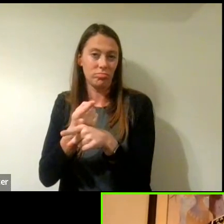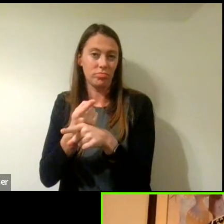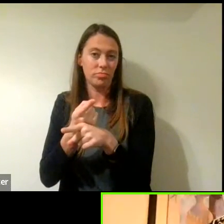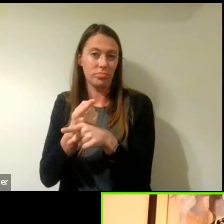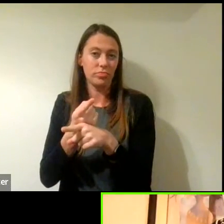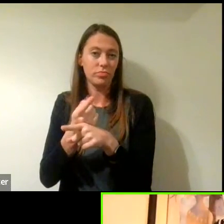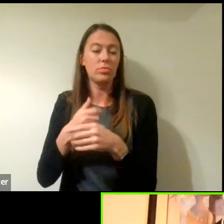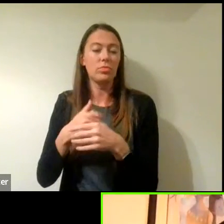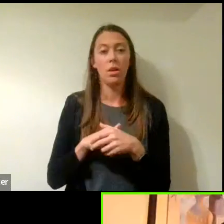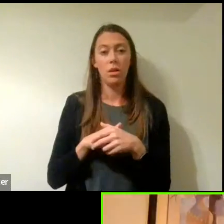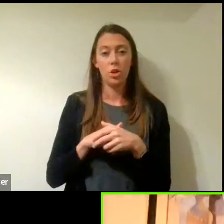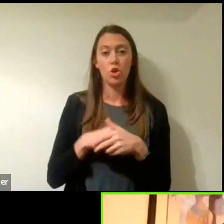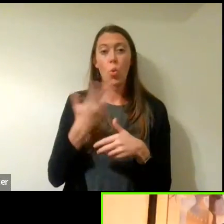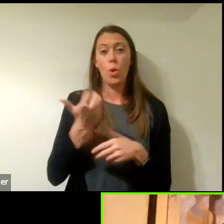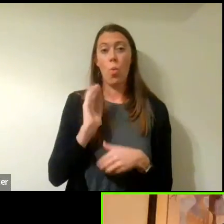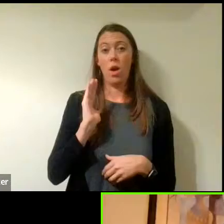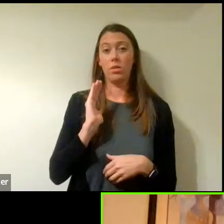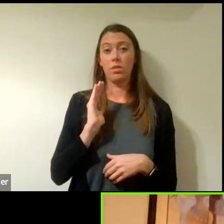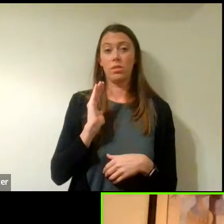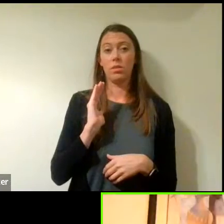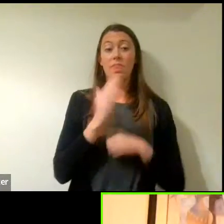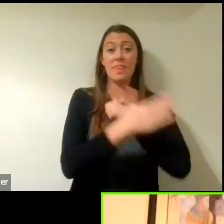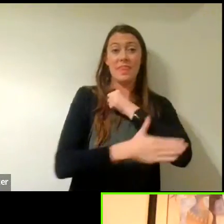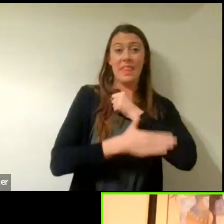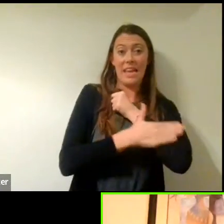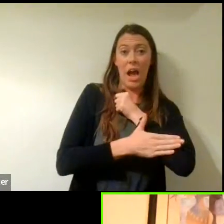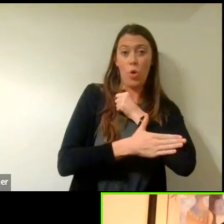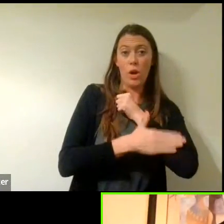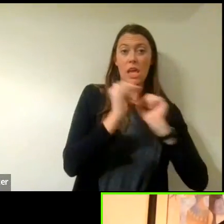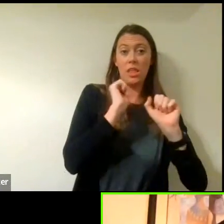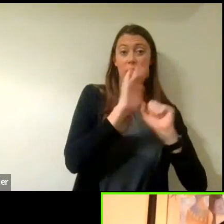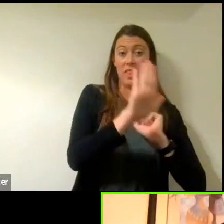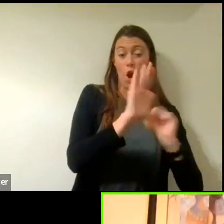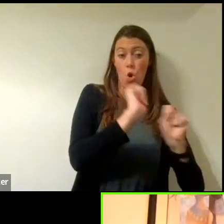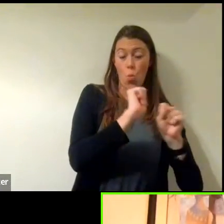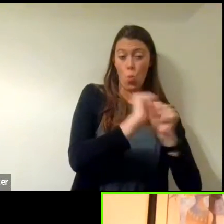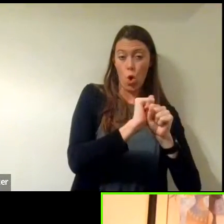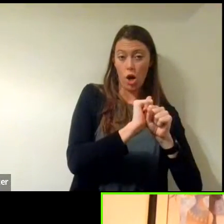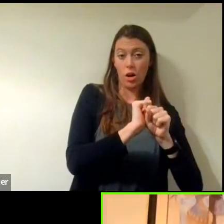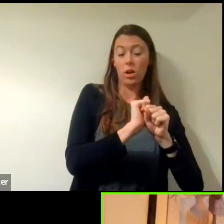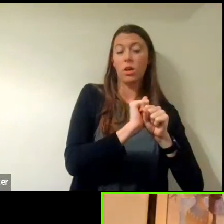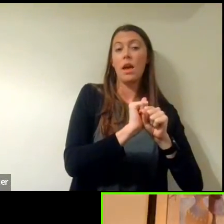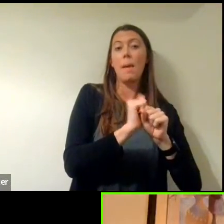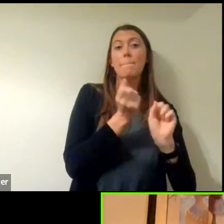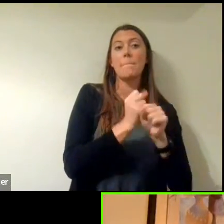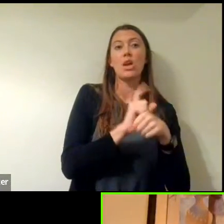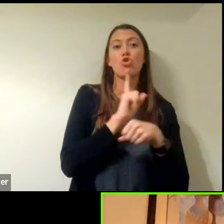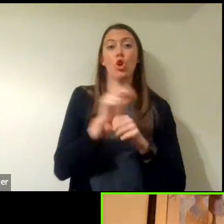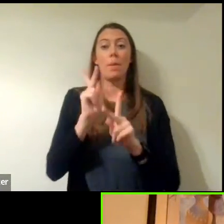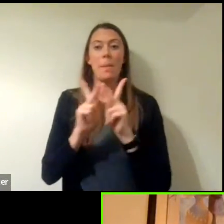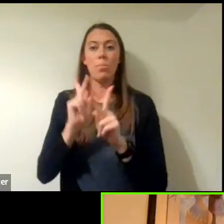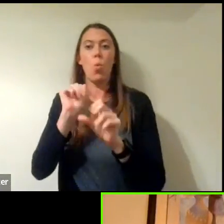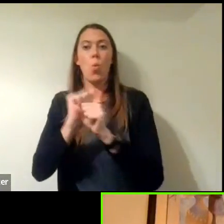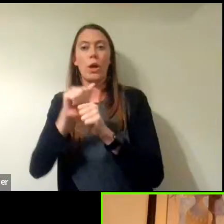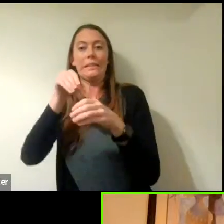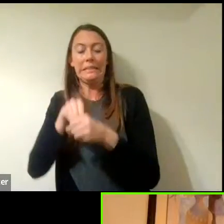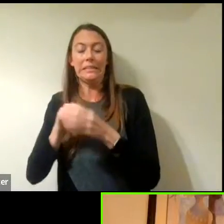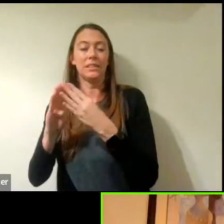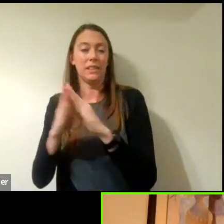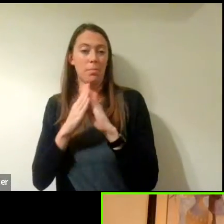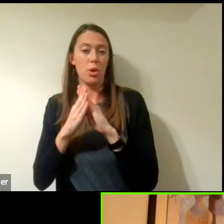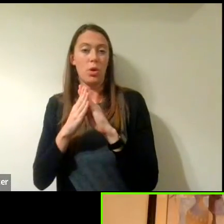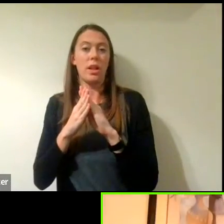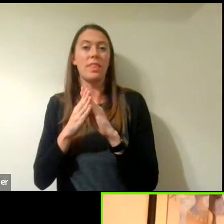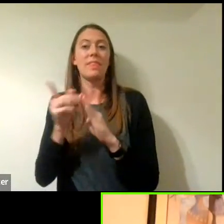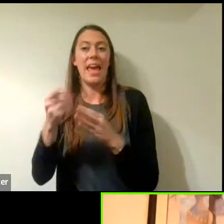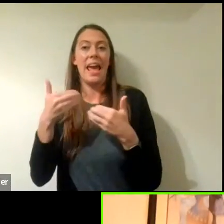county's work with getting messaging to be able to put in the hands of people when we're on the grounds, that would be fabulous if